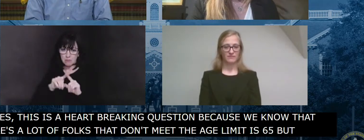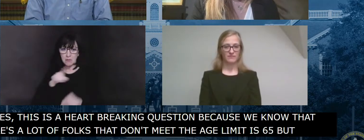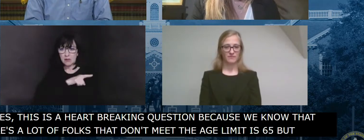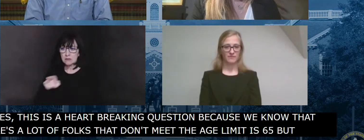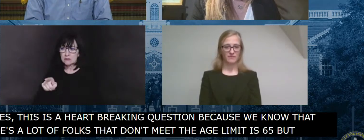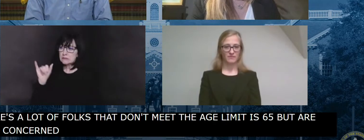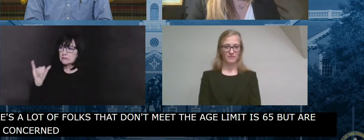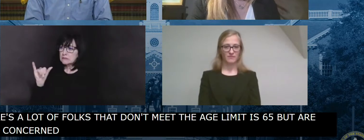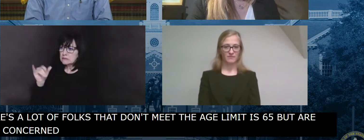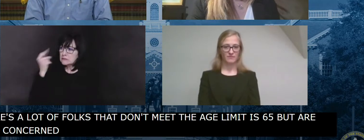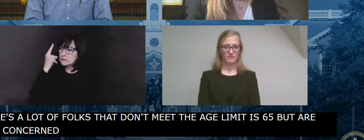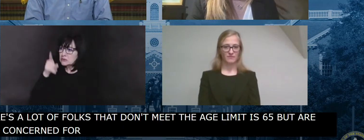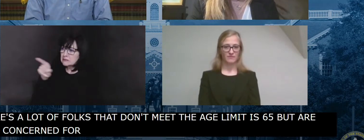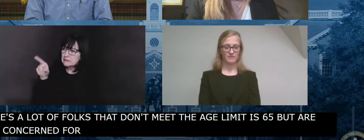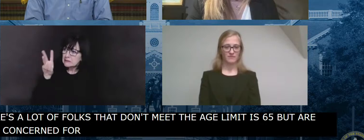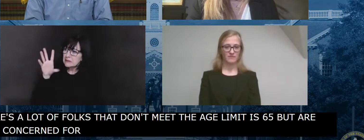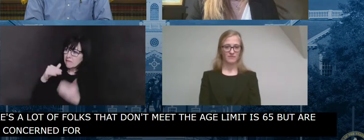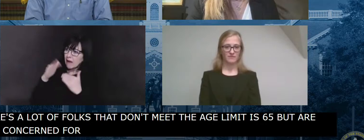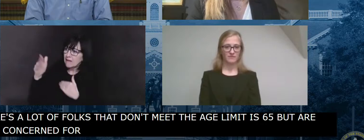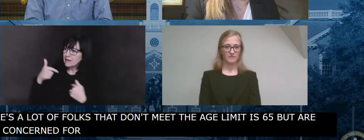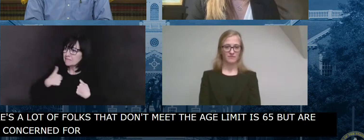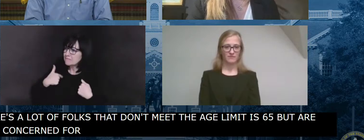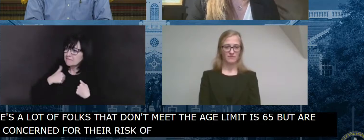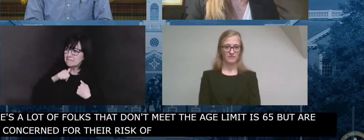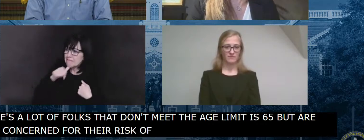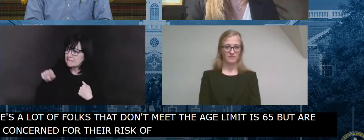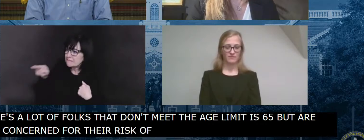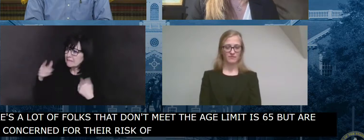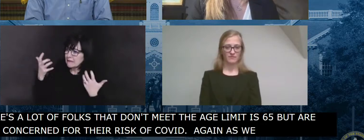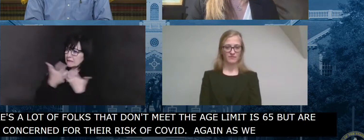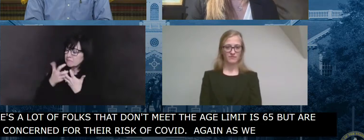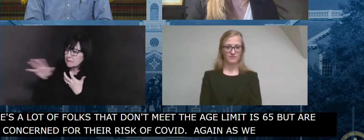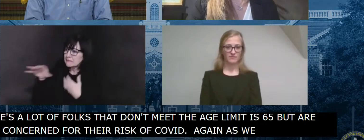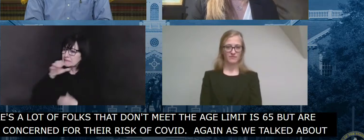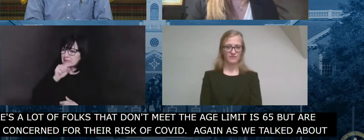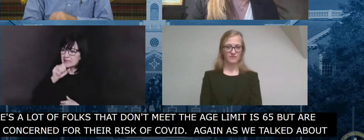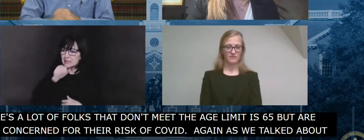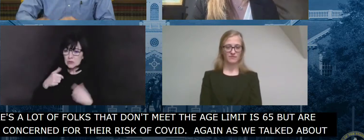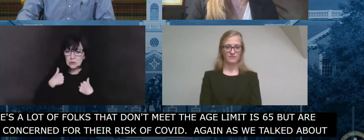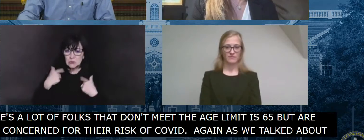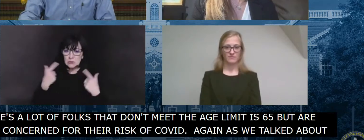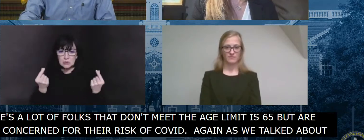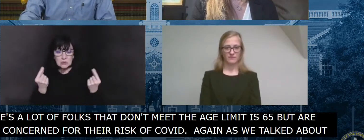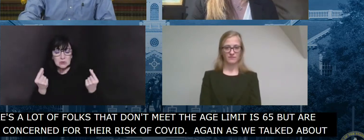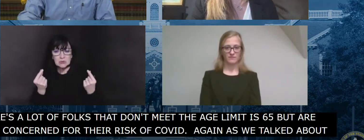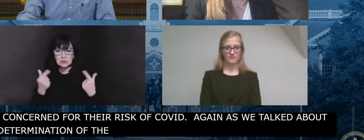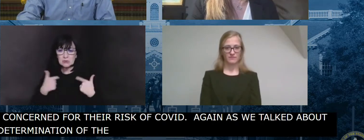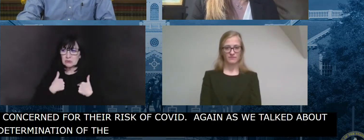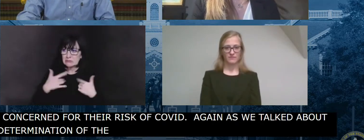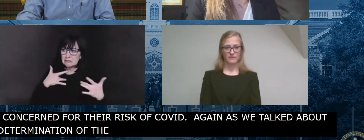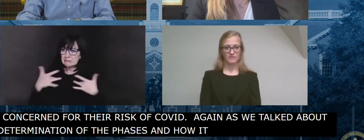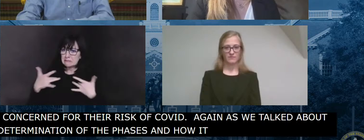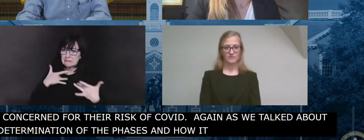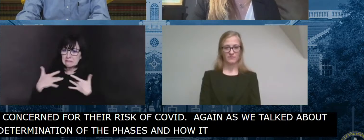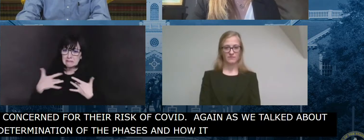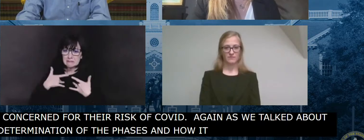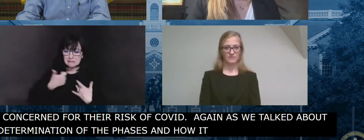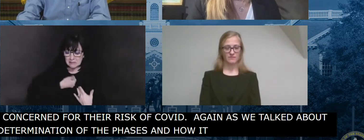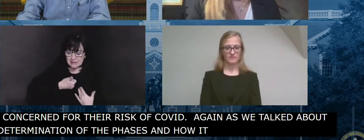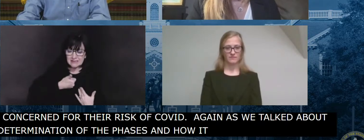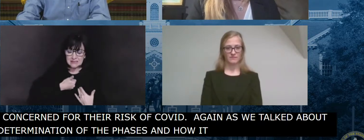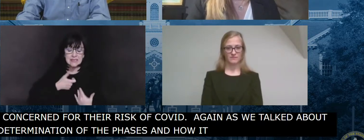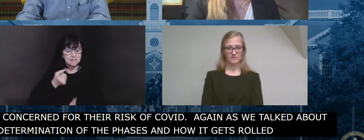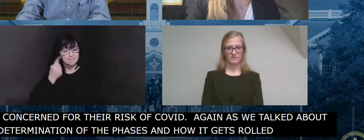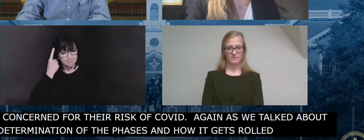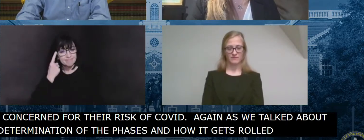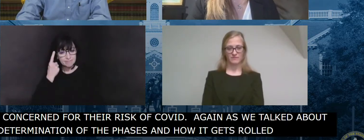COVID. Again, as we talked about, the determination of the phases and how it gets rolled out was really based